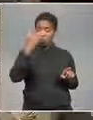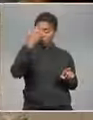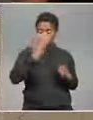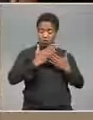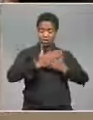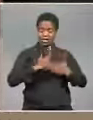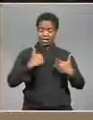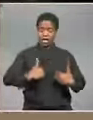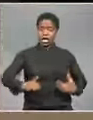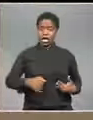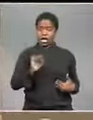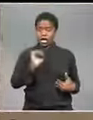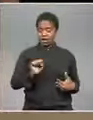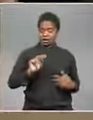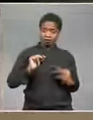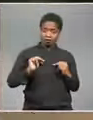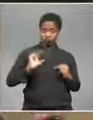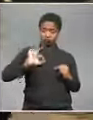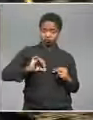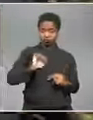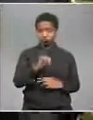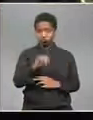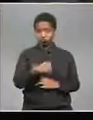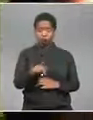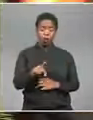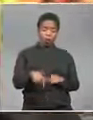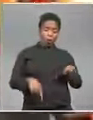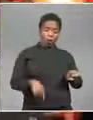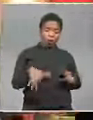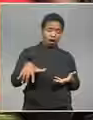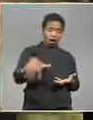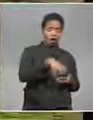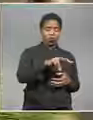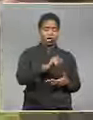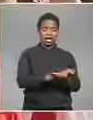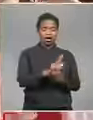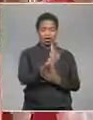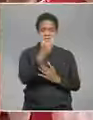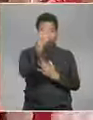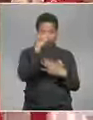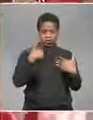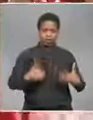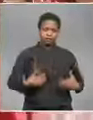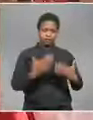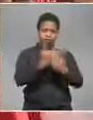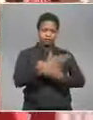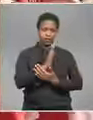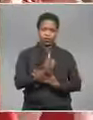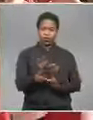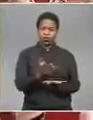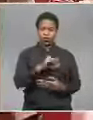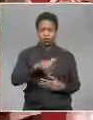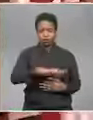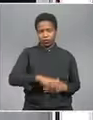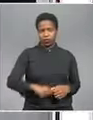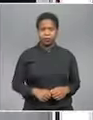on Sunday if it's met its collection target for the 2018 financial year. Dimakatso Tugwana,